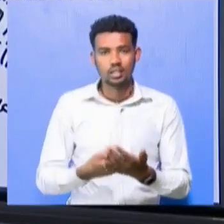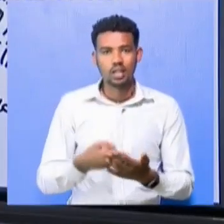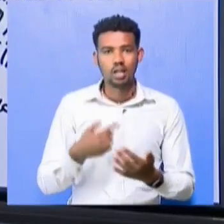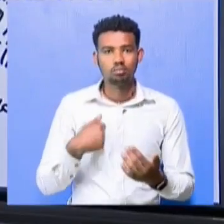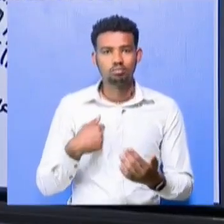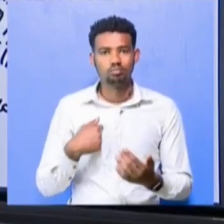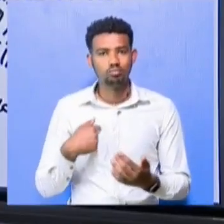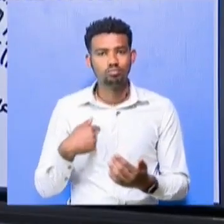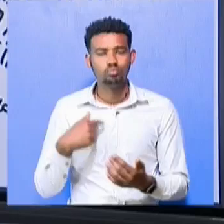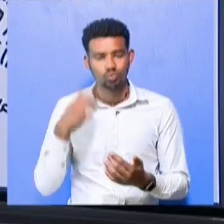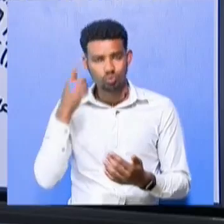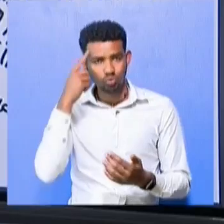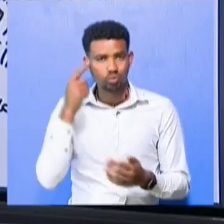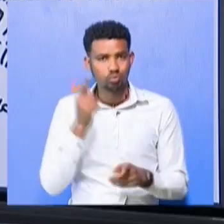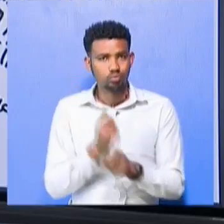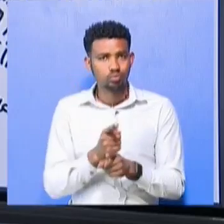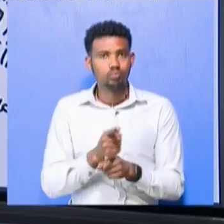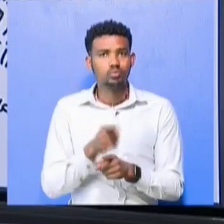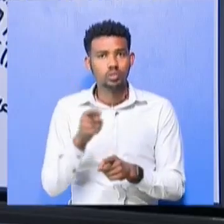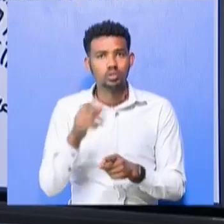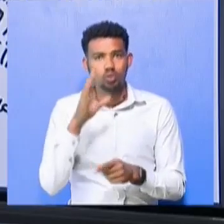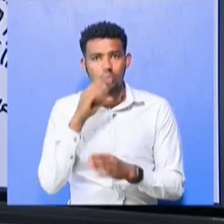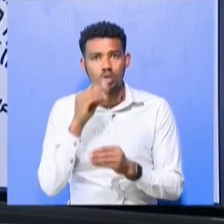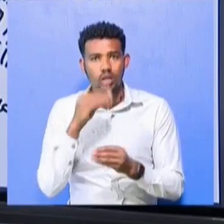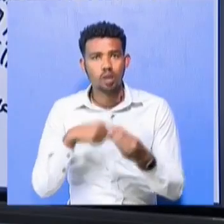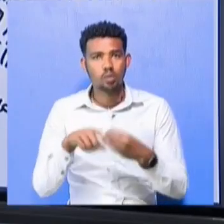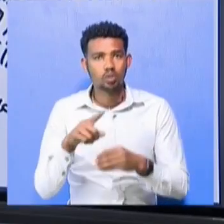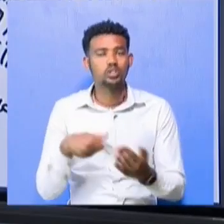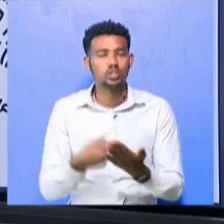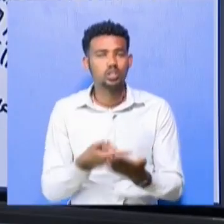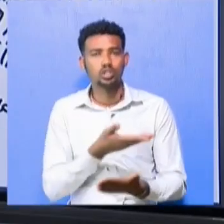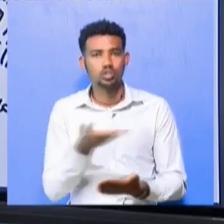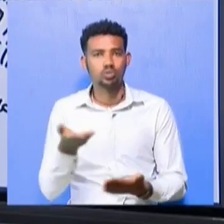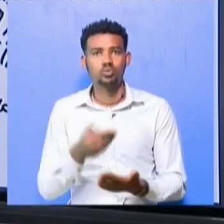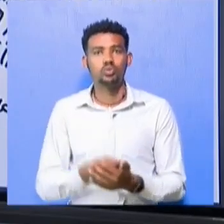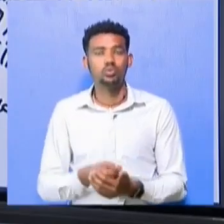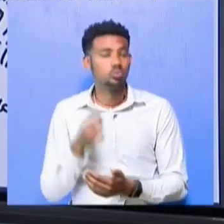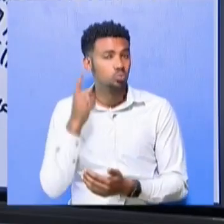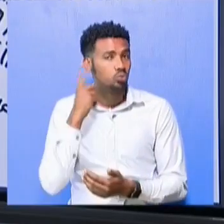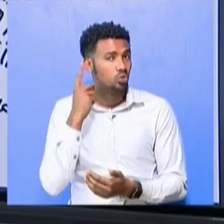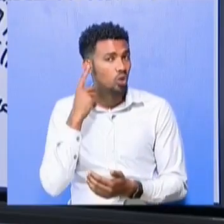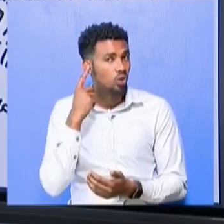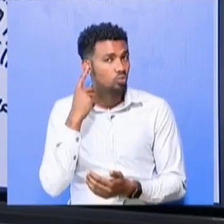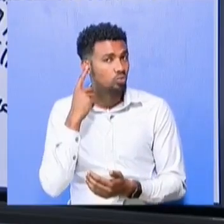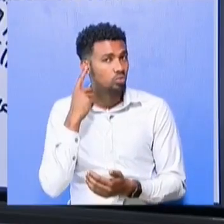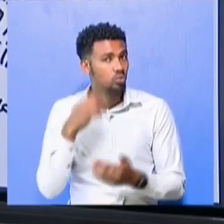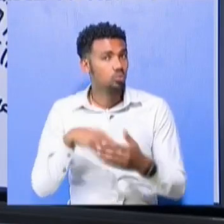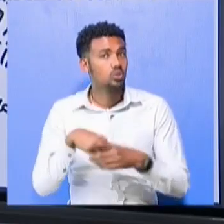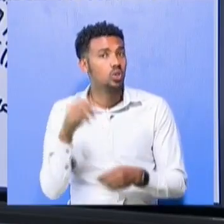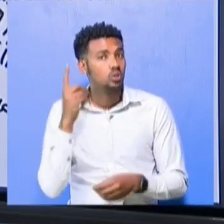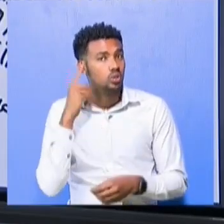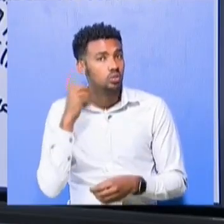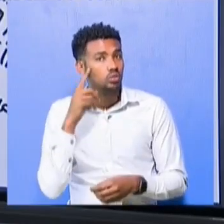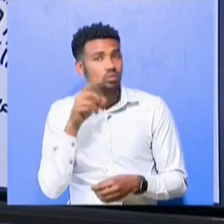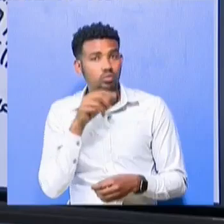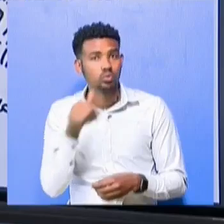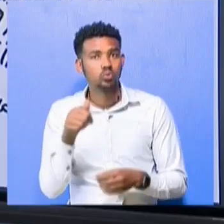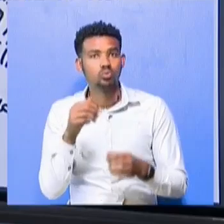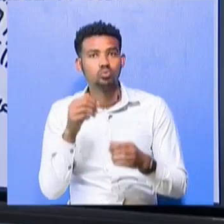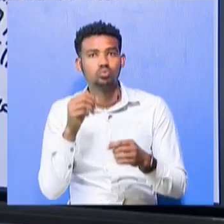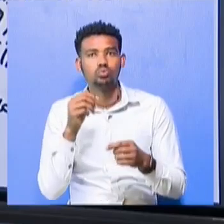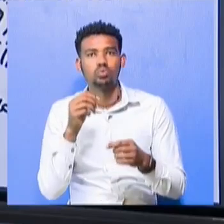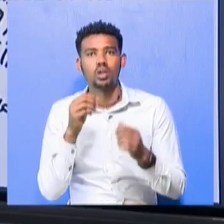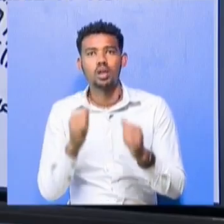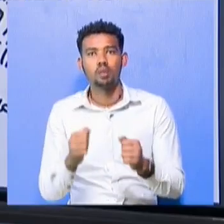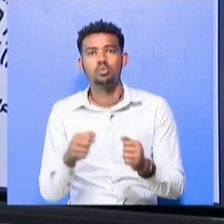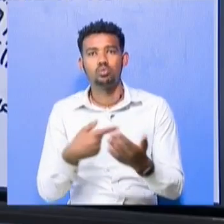that this notice is talking about this issue. Yeah, without listening to the notice, you are able to guess. Oh,